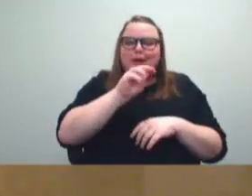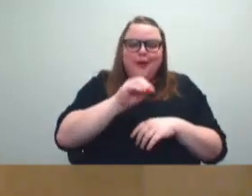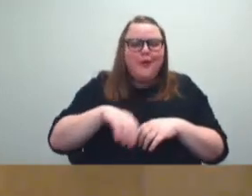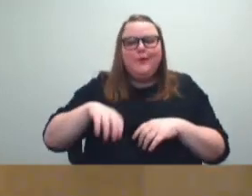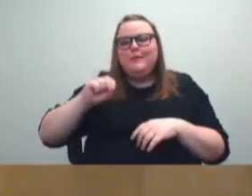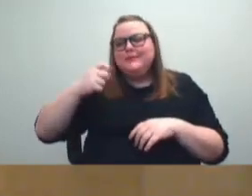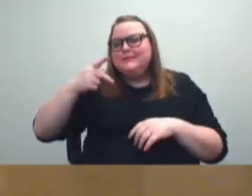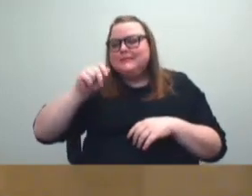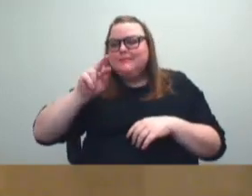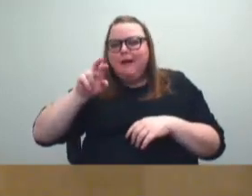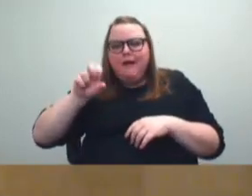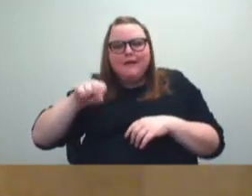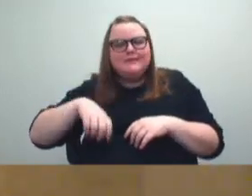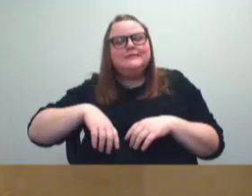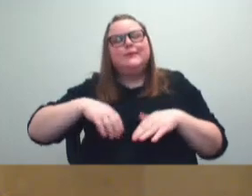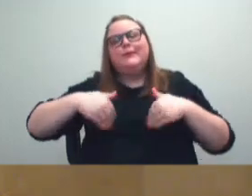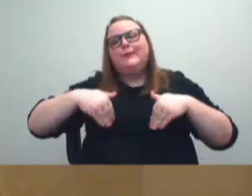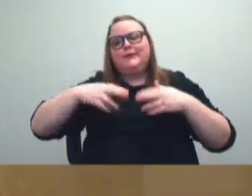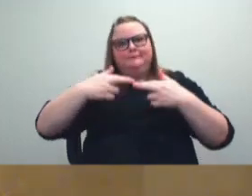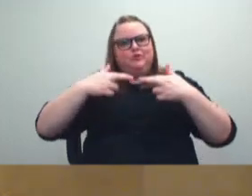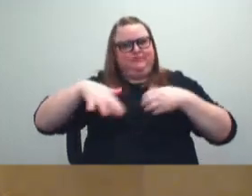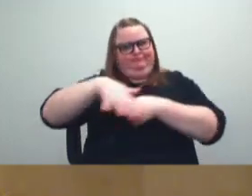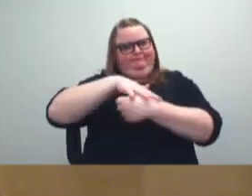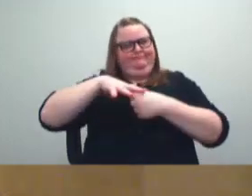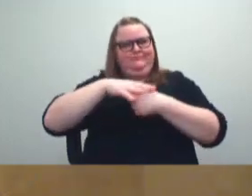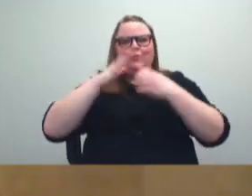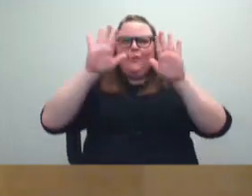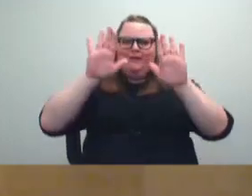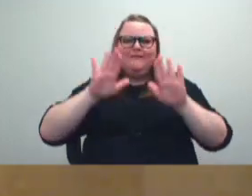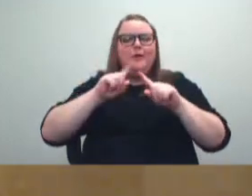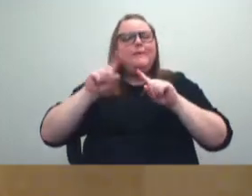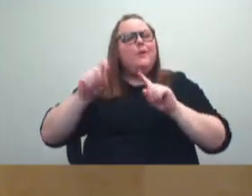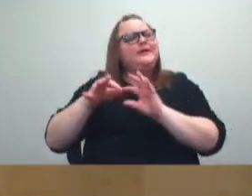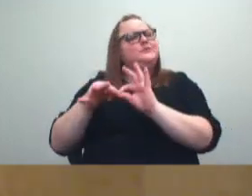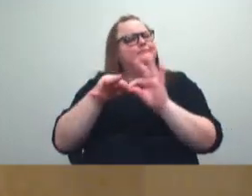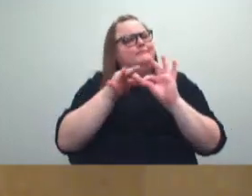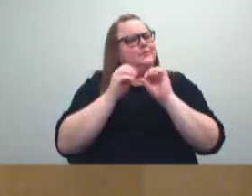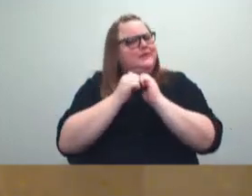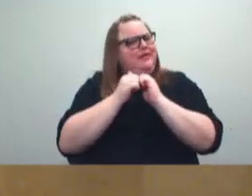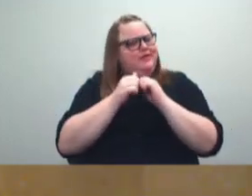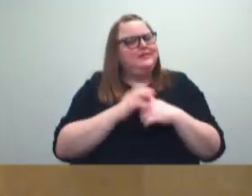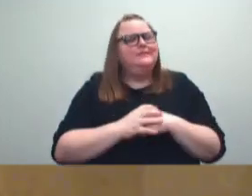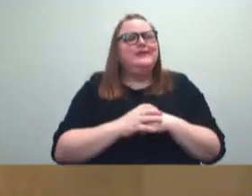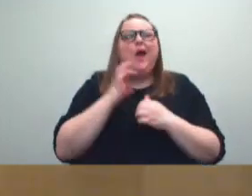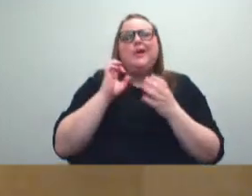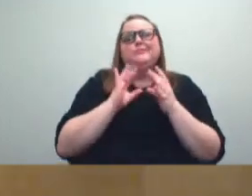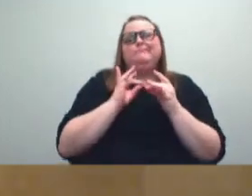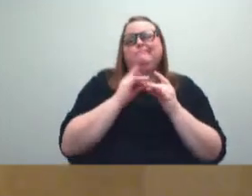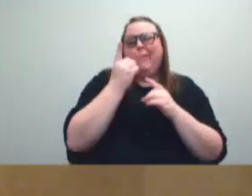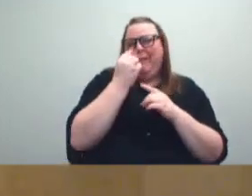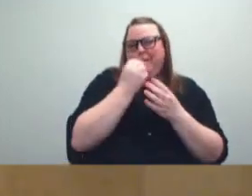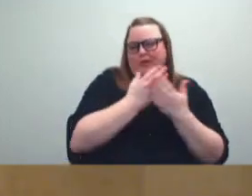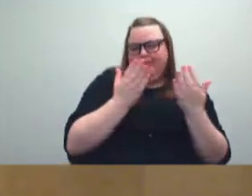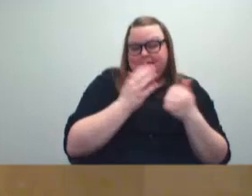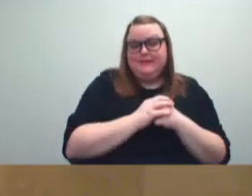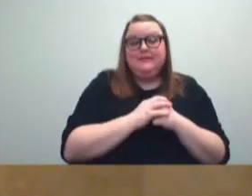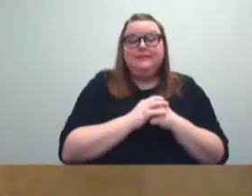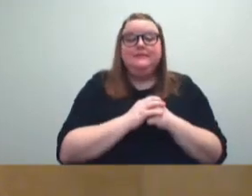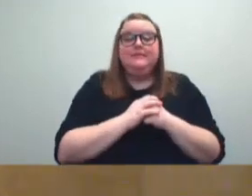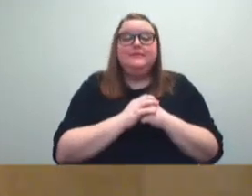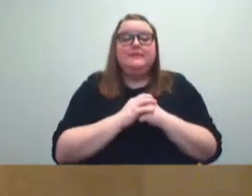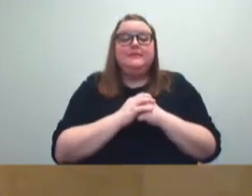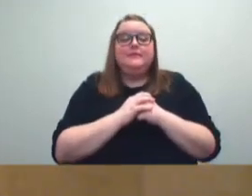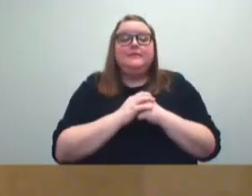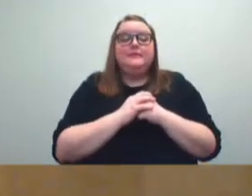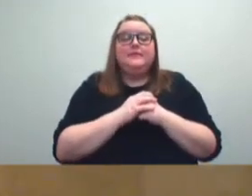we really need to walk together. And I want to talk about one more thing before I dive into a few things on Sparks. I get to deal with a lot of people, whether it's with the